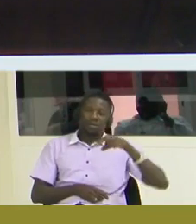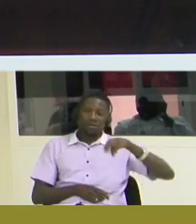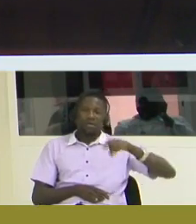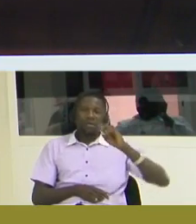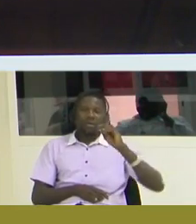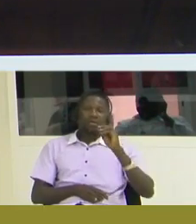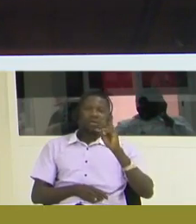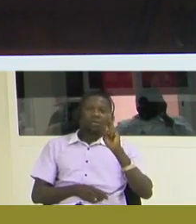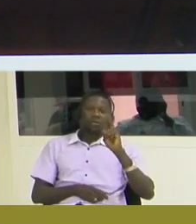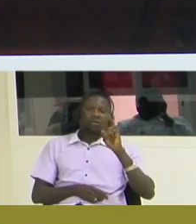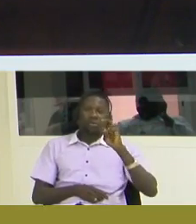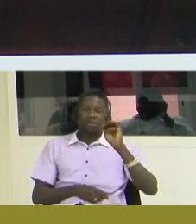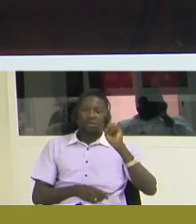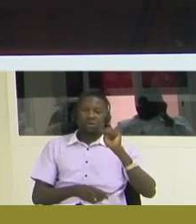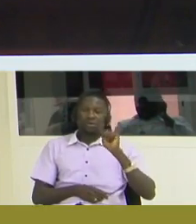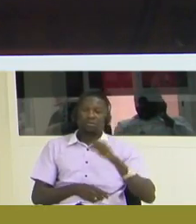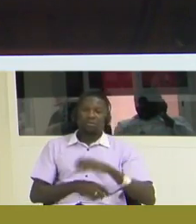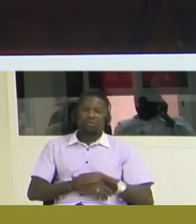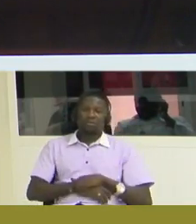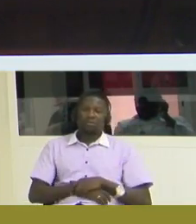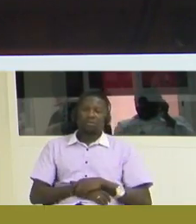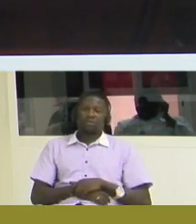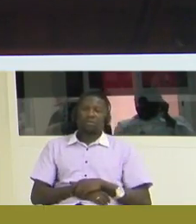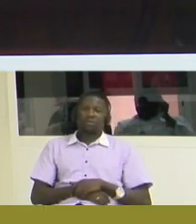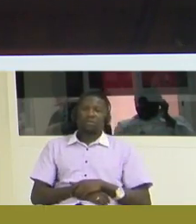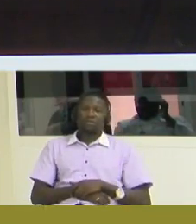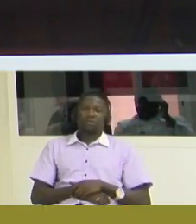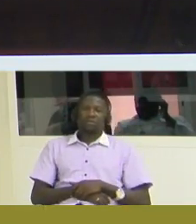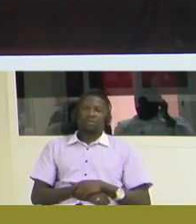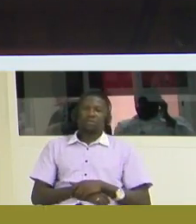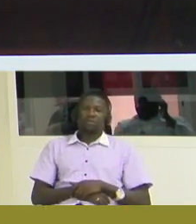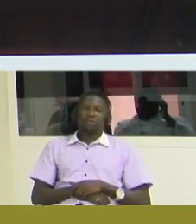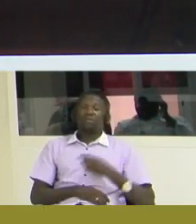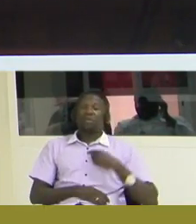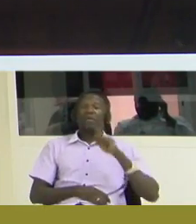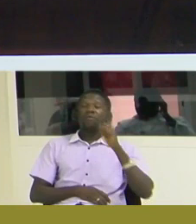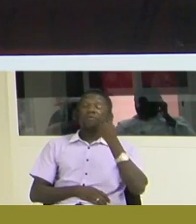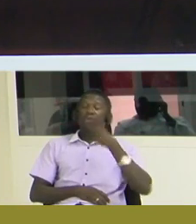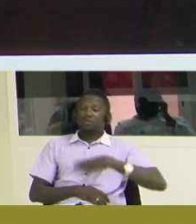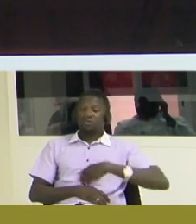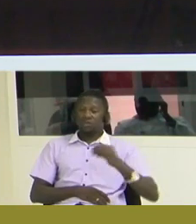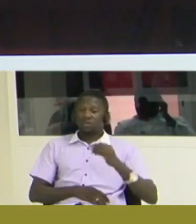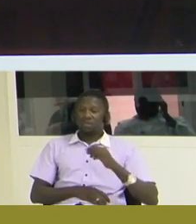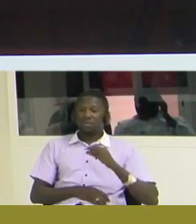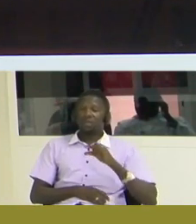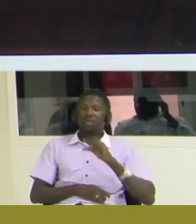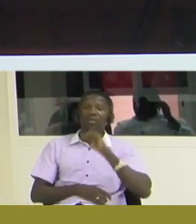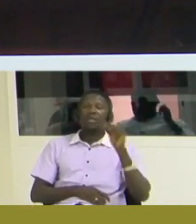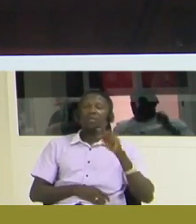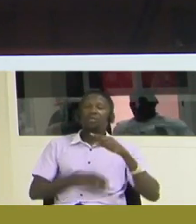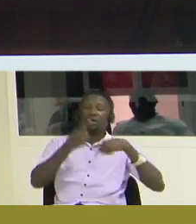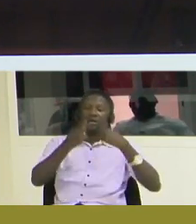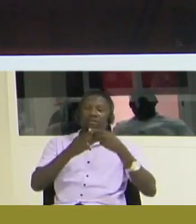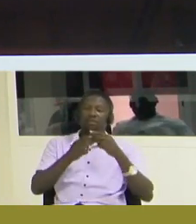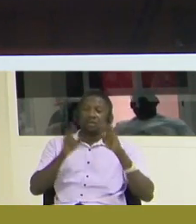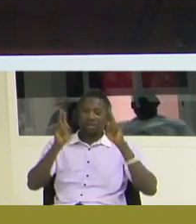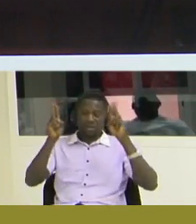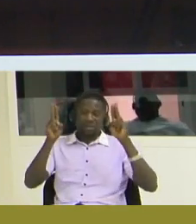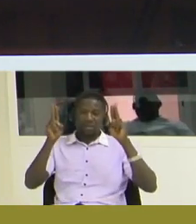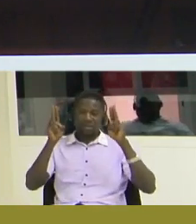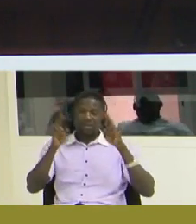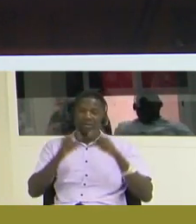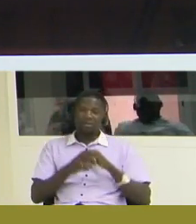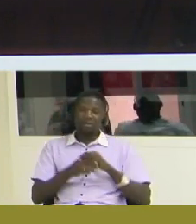nothing nothing careful longer mentally I Jamie my first son I named after a German